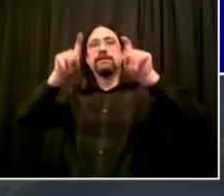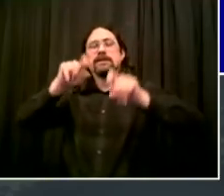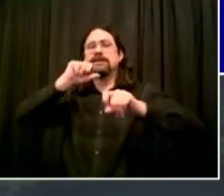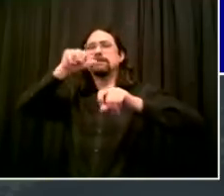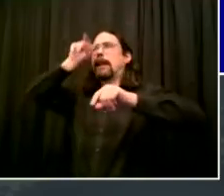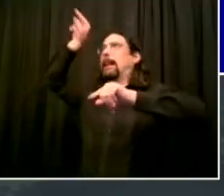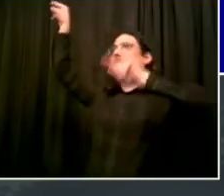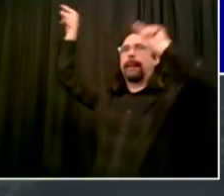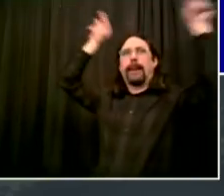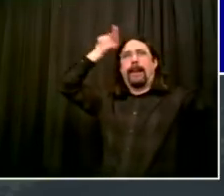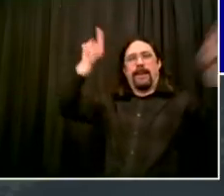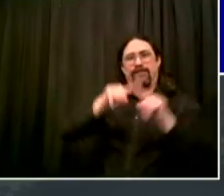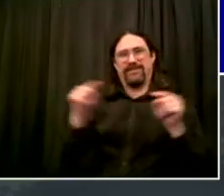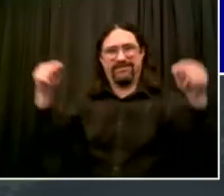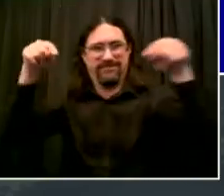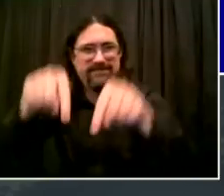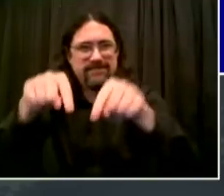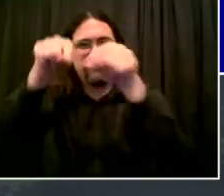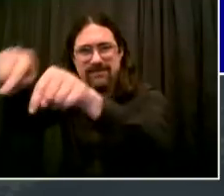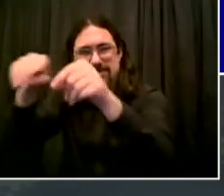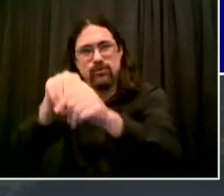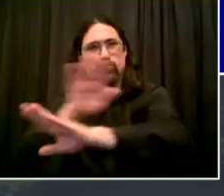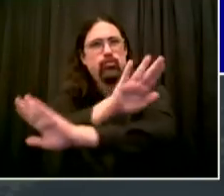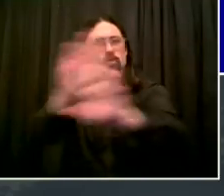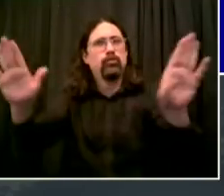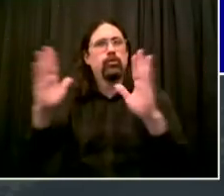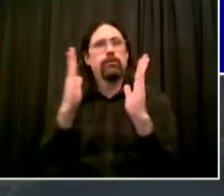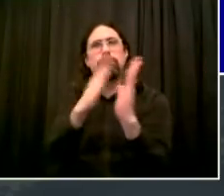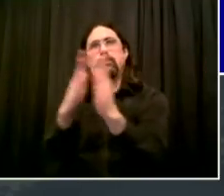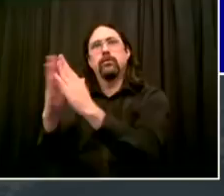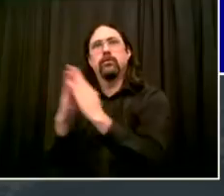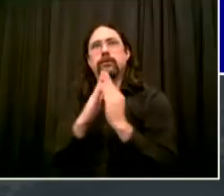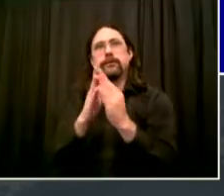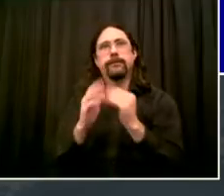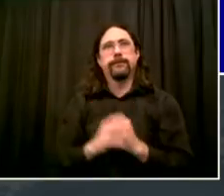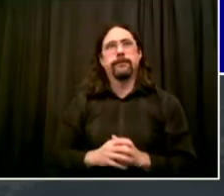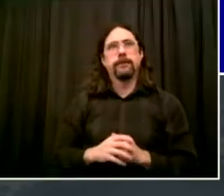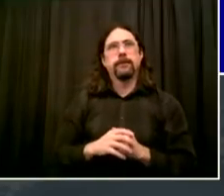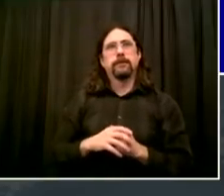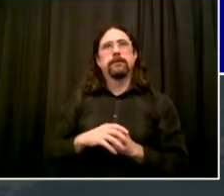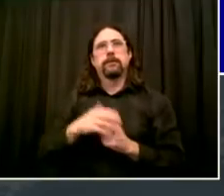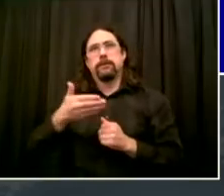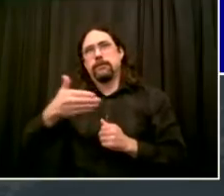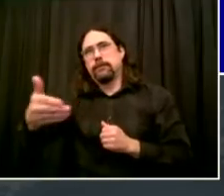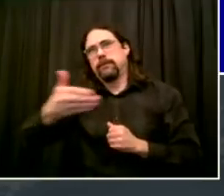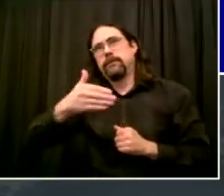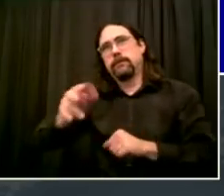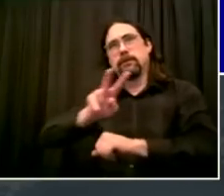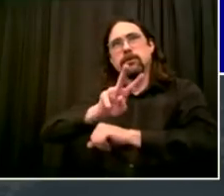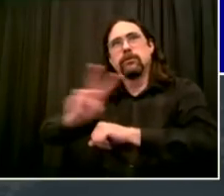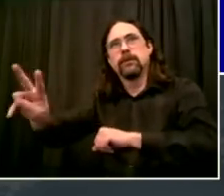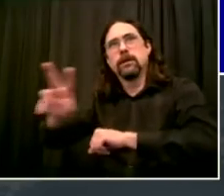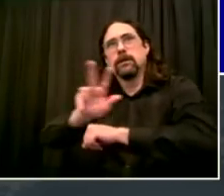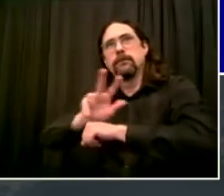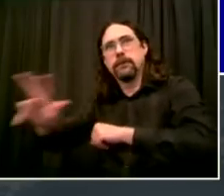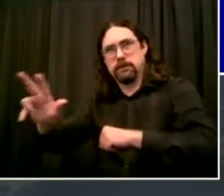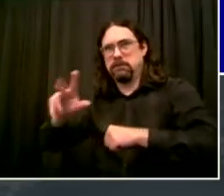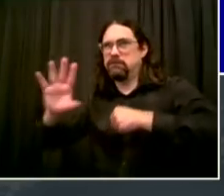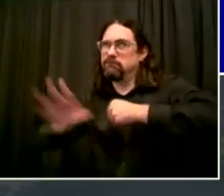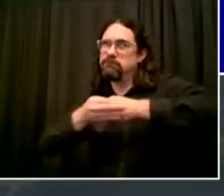clinics, and that will take us over 200 sites all over New York City where people can get tested for free, and that is just going to keep